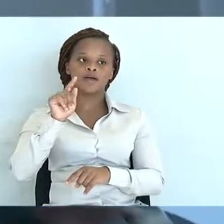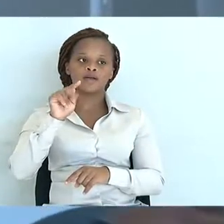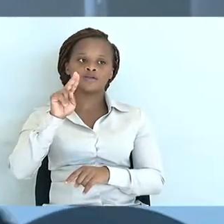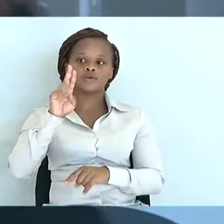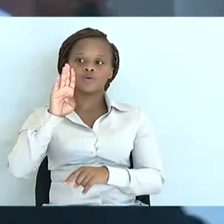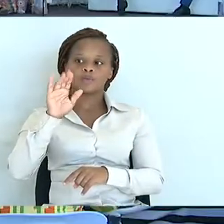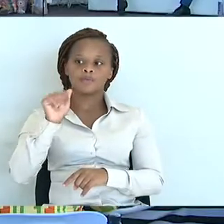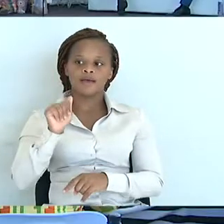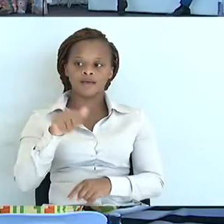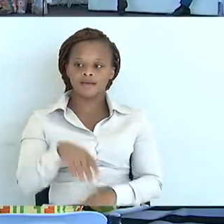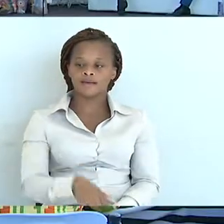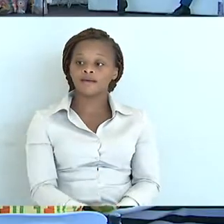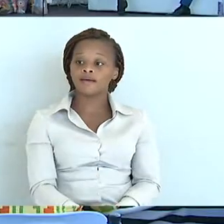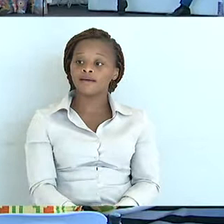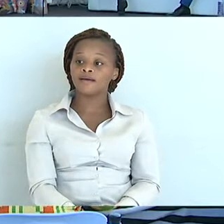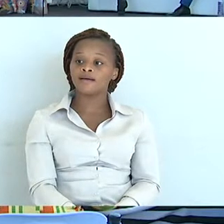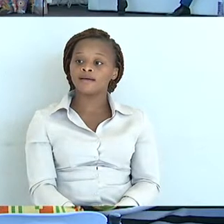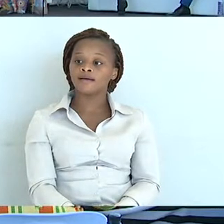ngiyabonga.